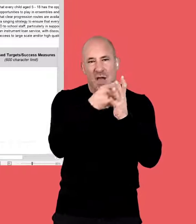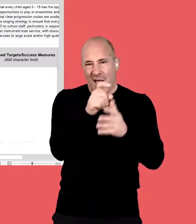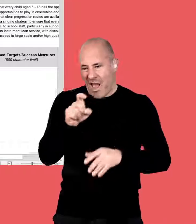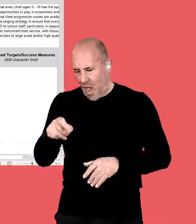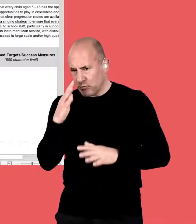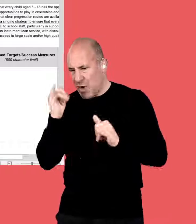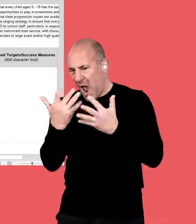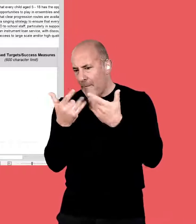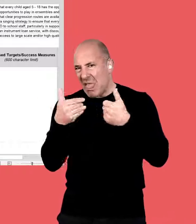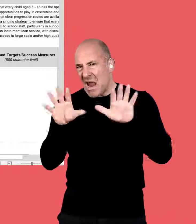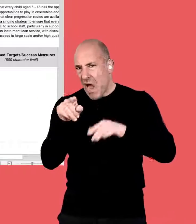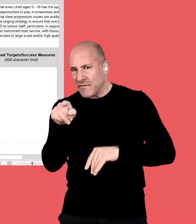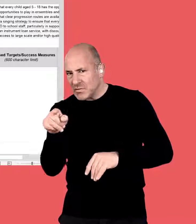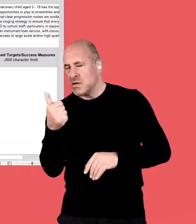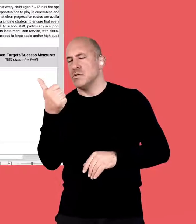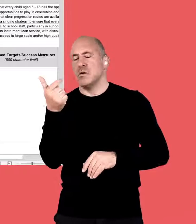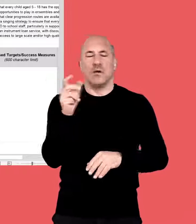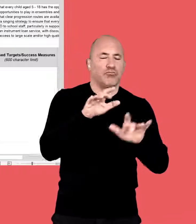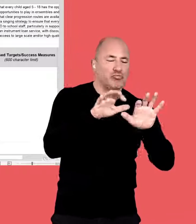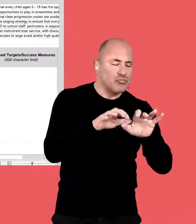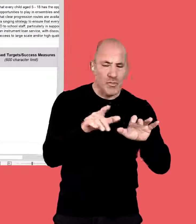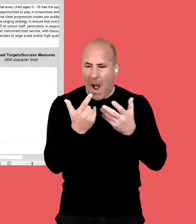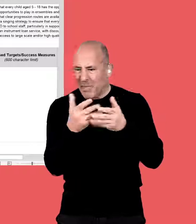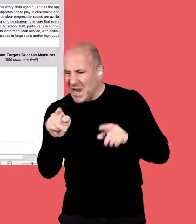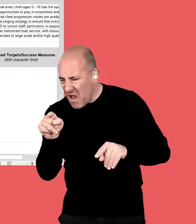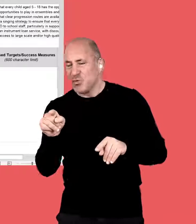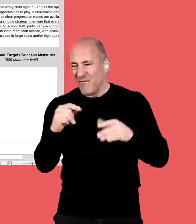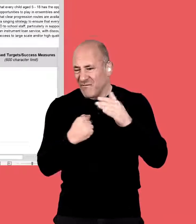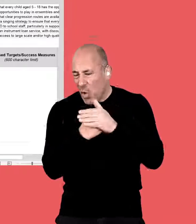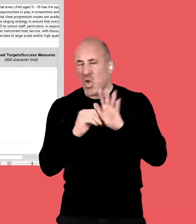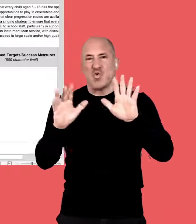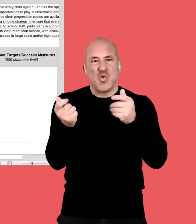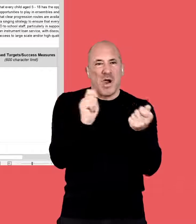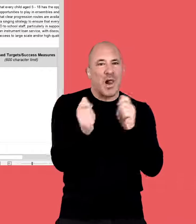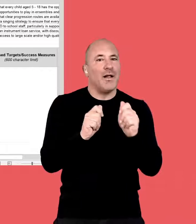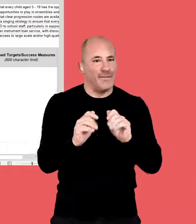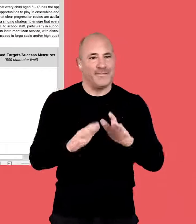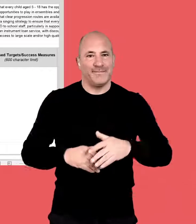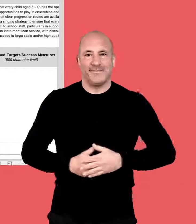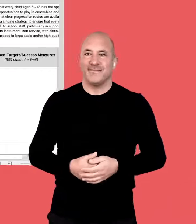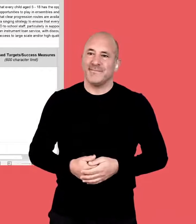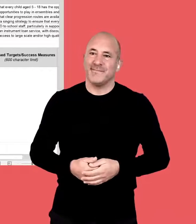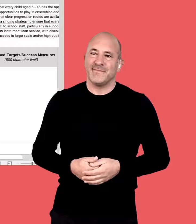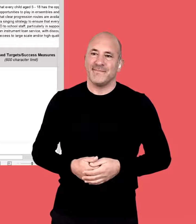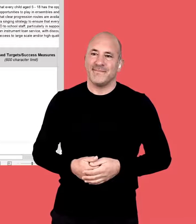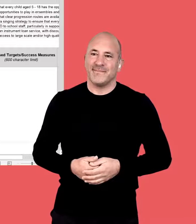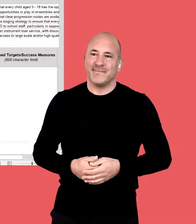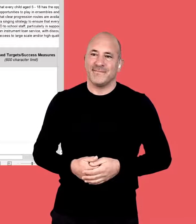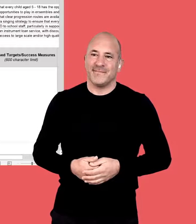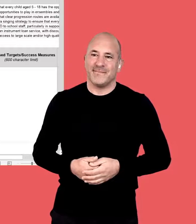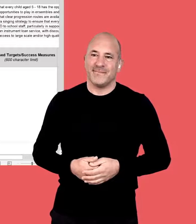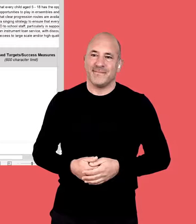enter and check the character count regularly to save the entry.